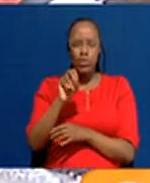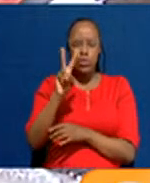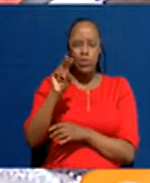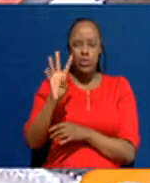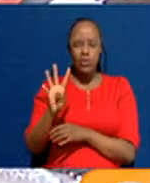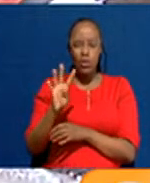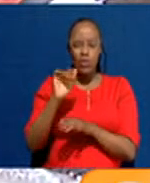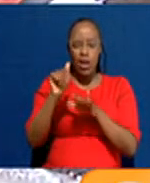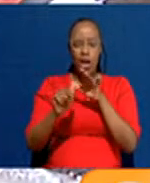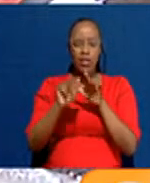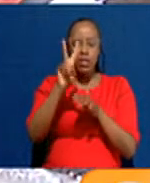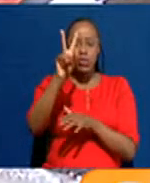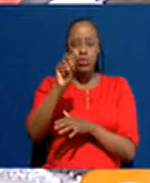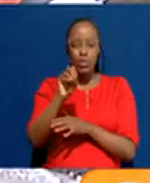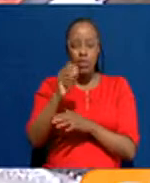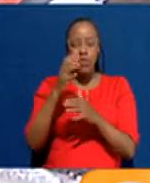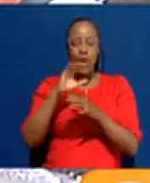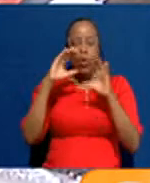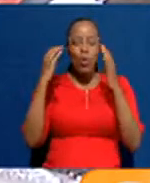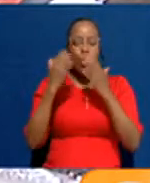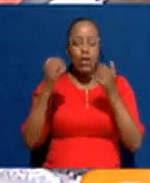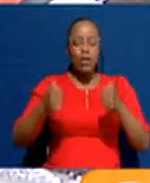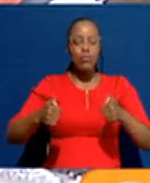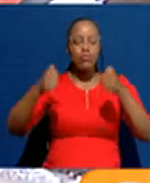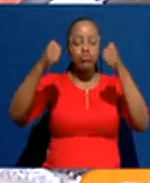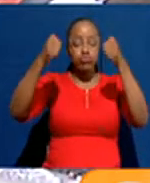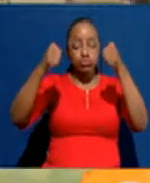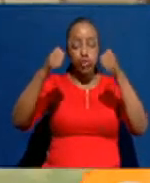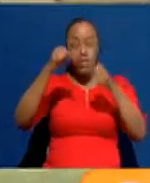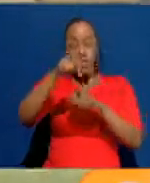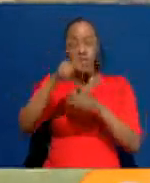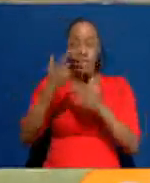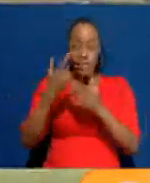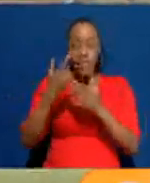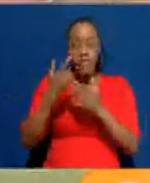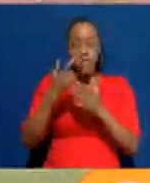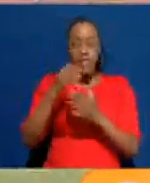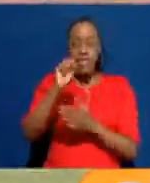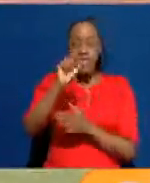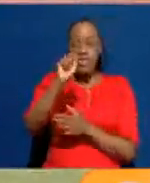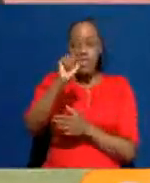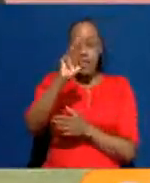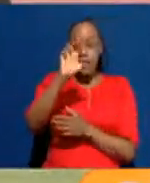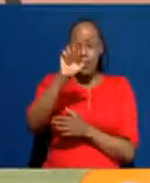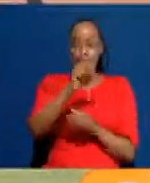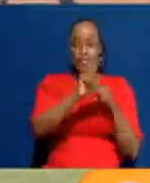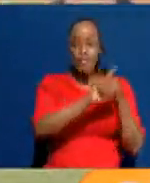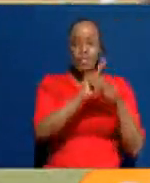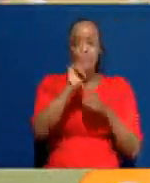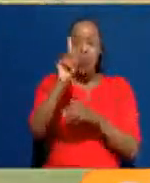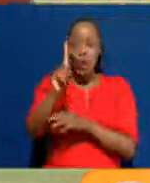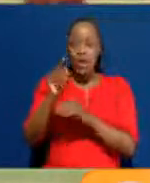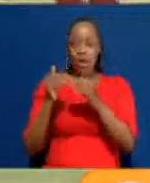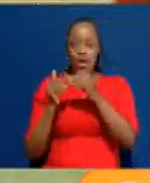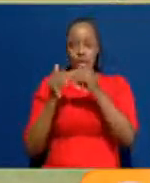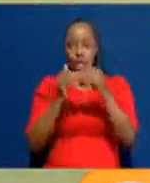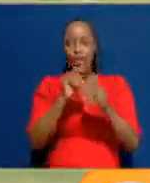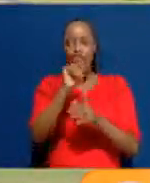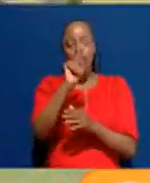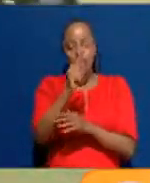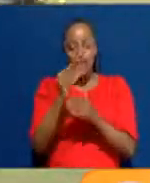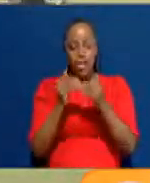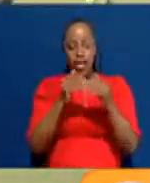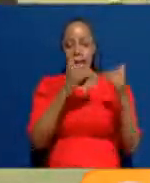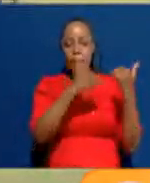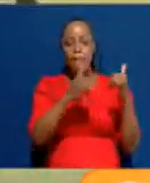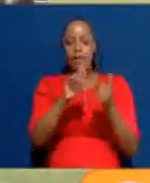Under-20 Women's World Cup qualifiers. The Rising Starlets carry a heavy 6-1 lead from the first leg played here